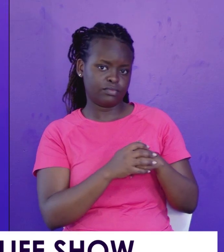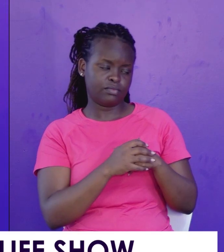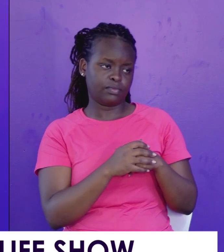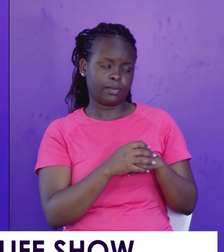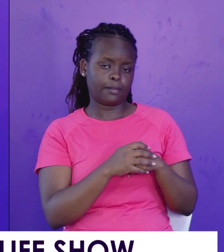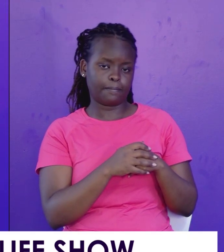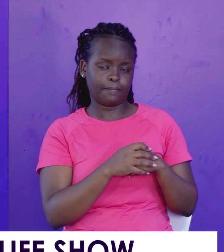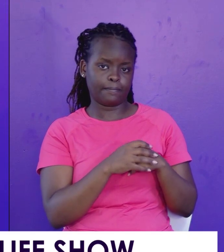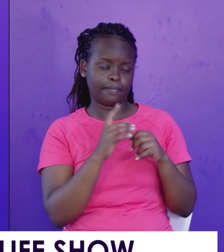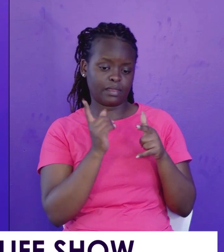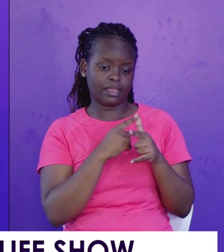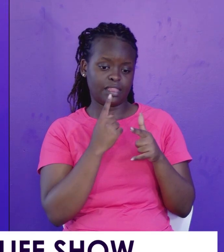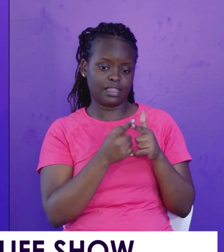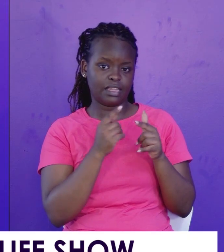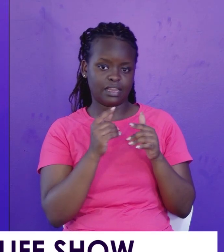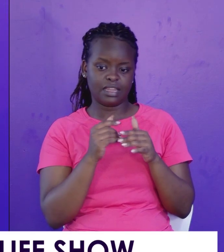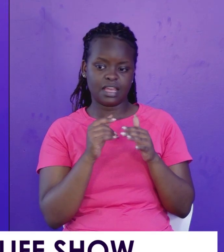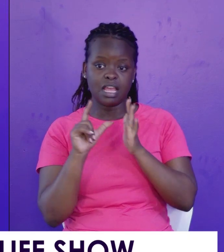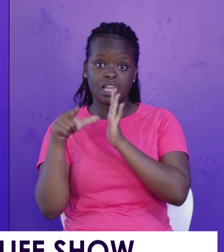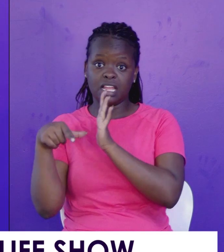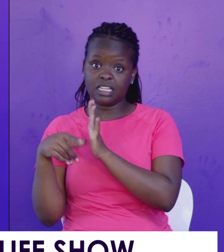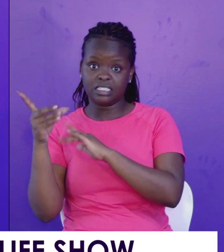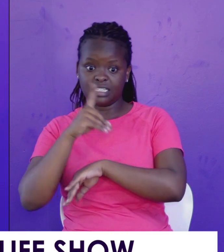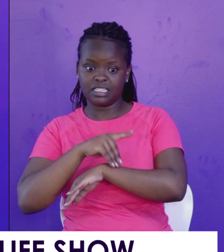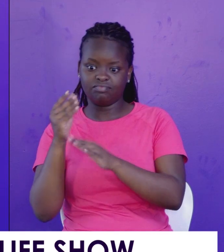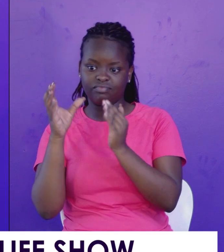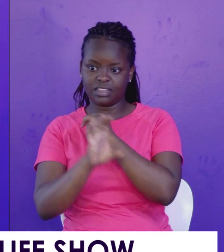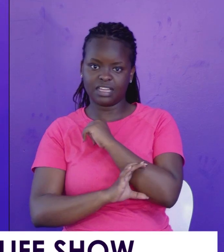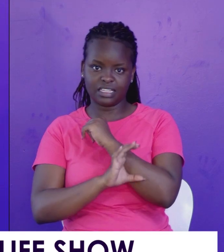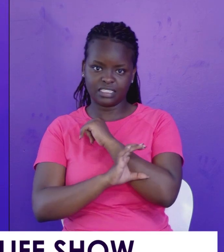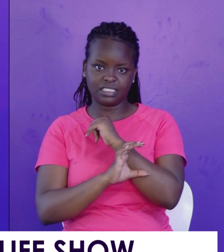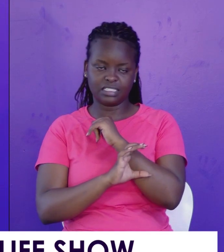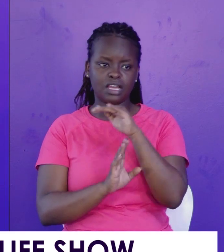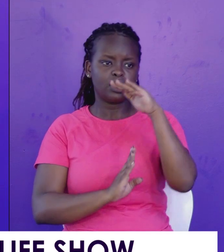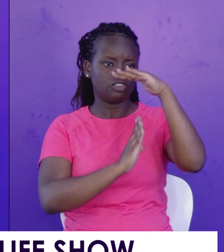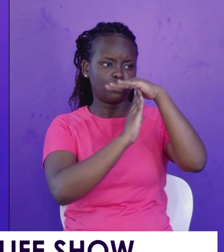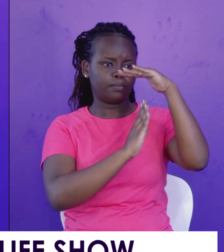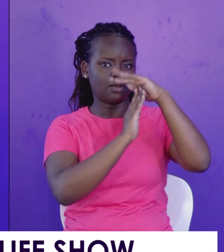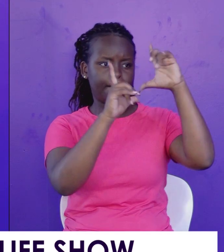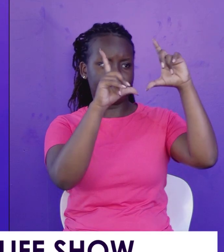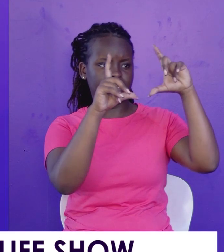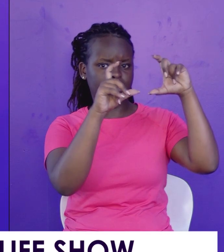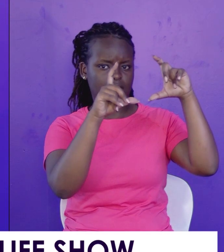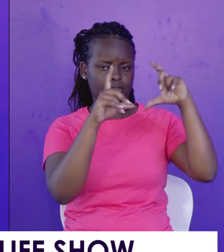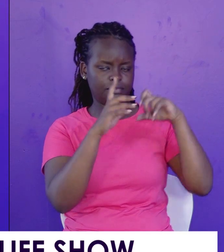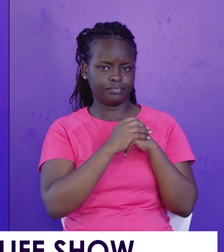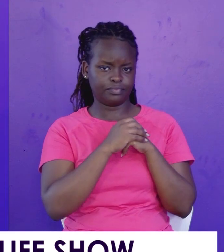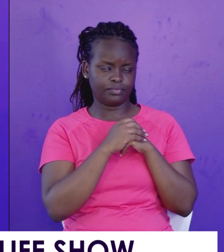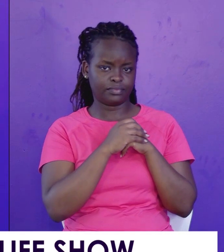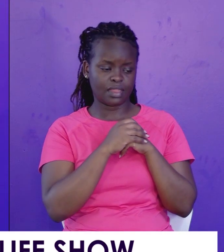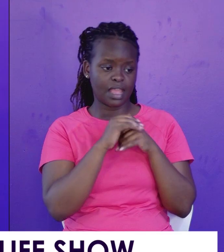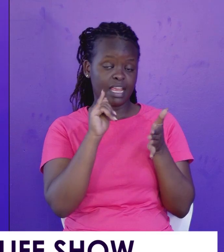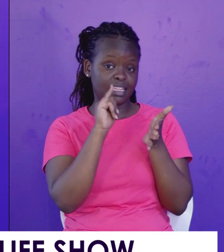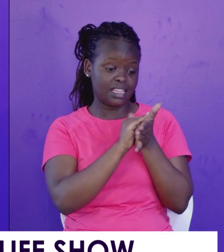was taken, and the following day in that country, it was the headline picture. And in that country, that's